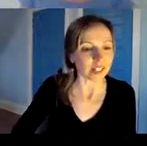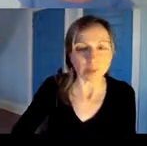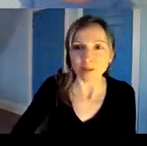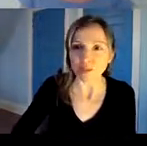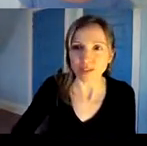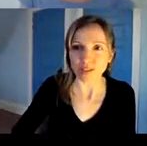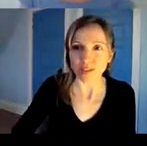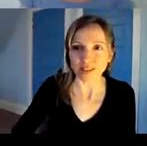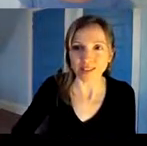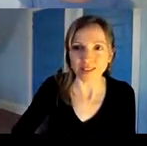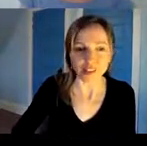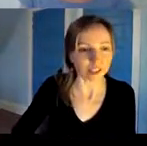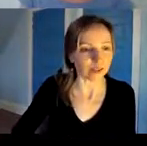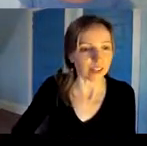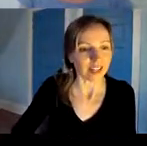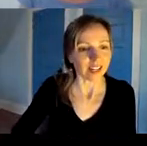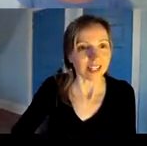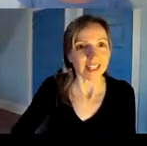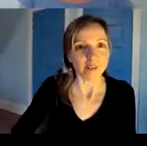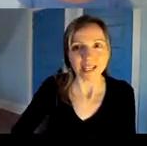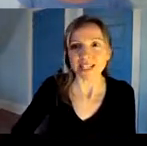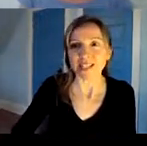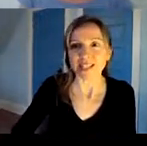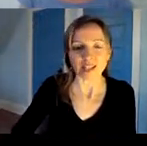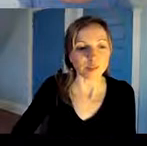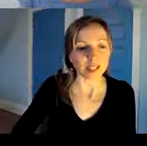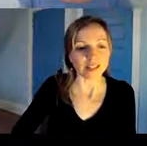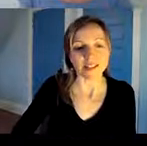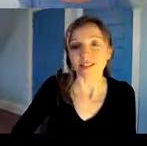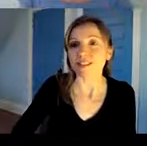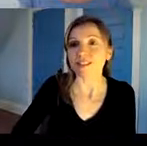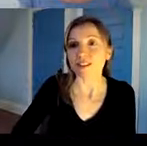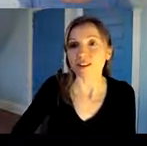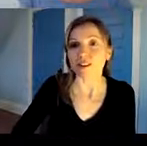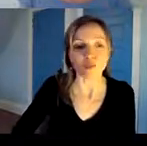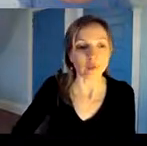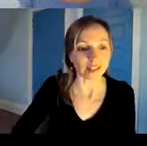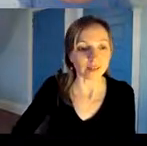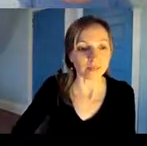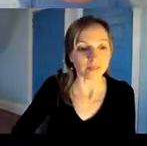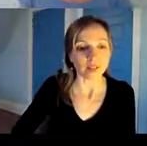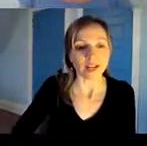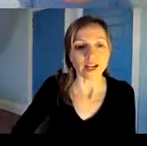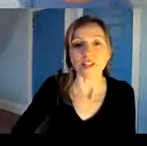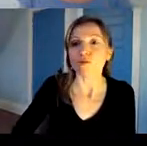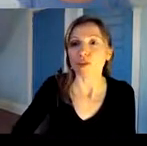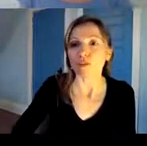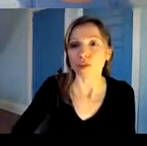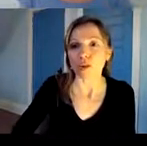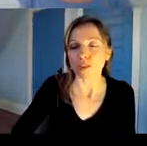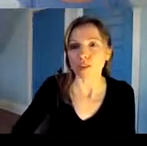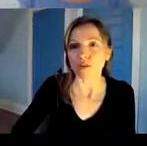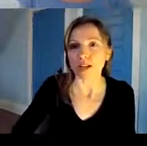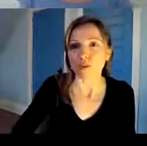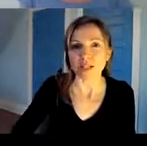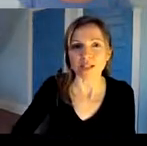definitions of a native plant, but this is the one that I like to use. A native plant is a plant that has existed in an area for millennia, and it's evolved